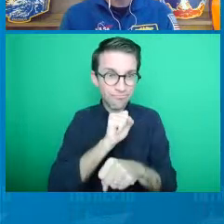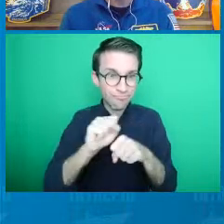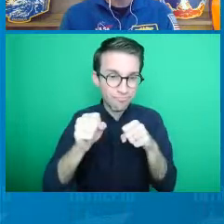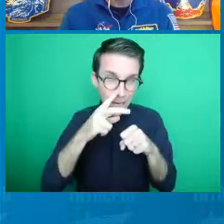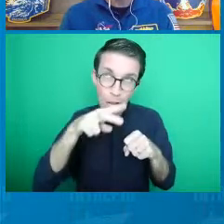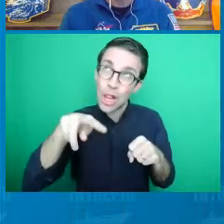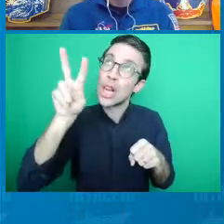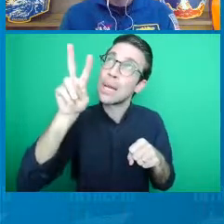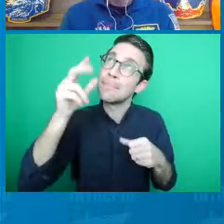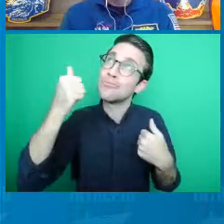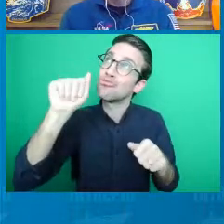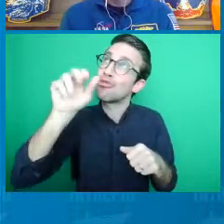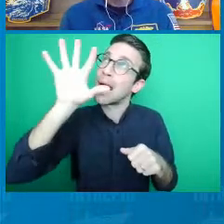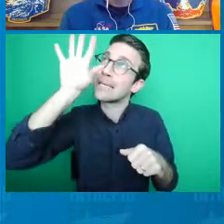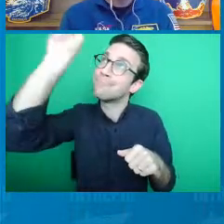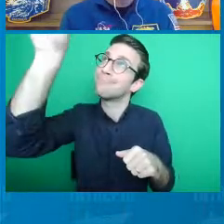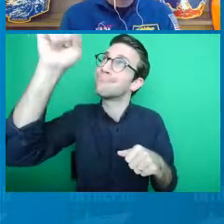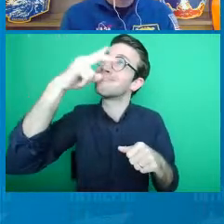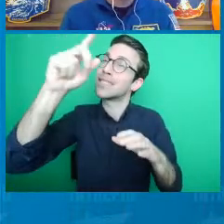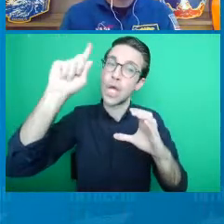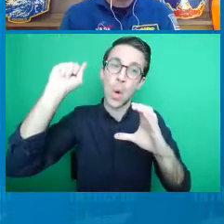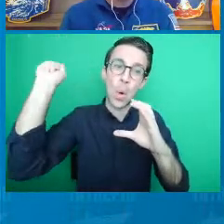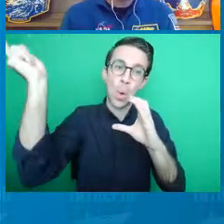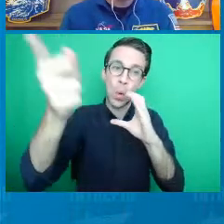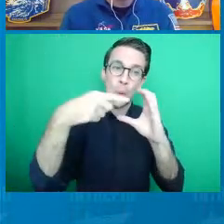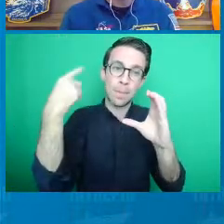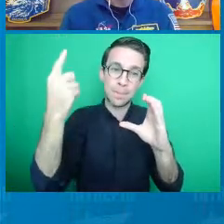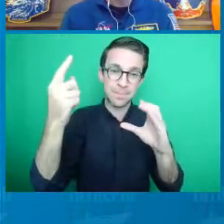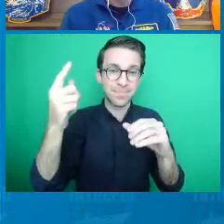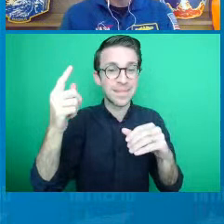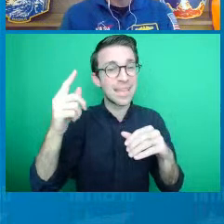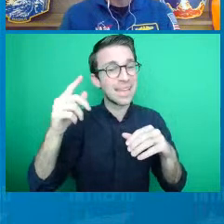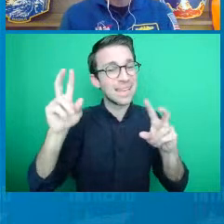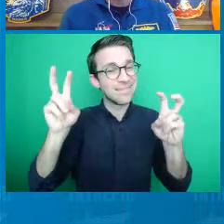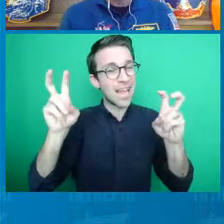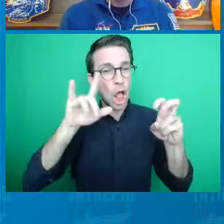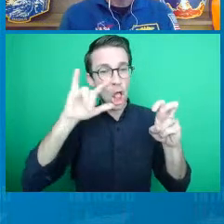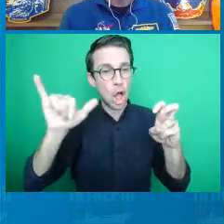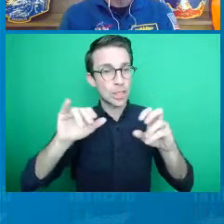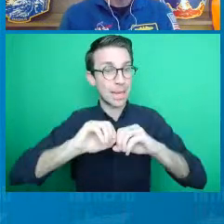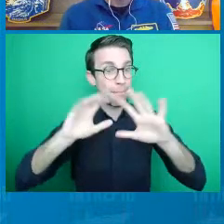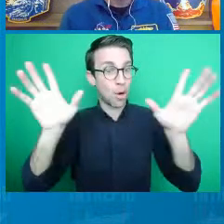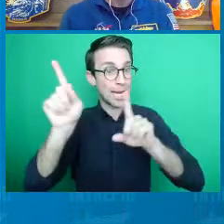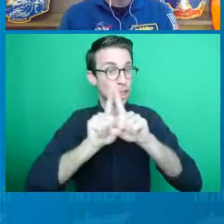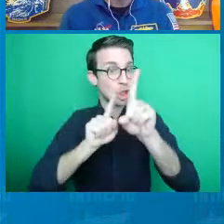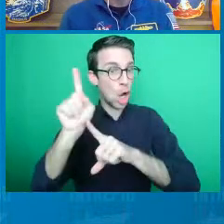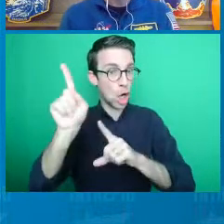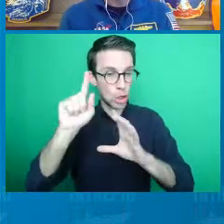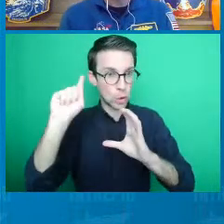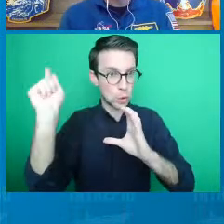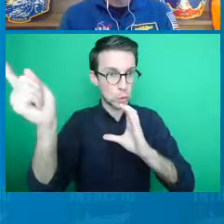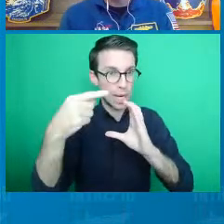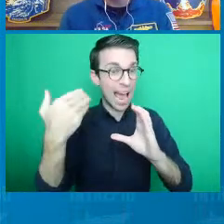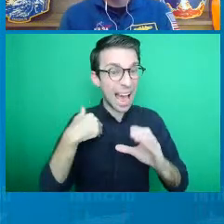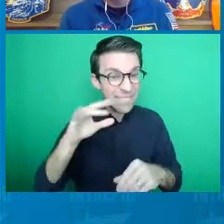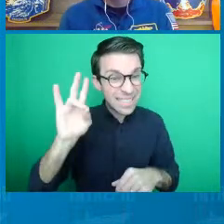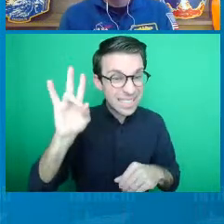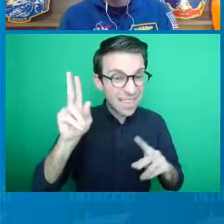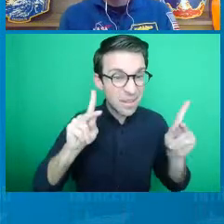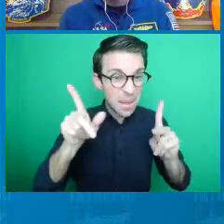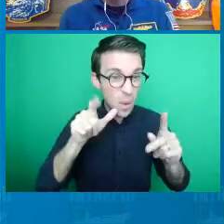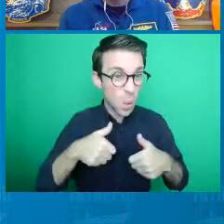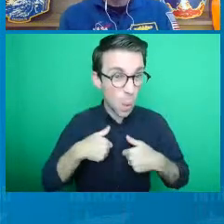space station fly overhead. It's an incredibly bright star moving through the sky with now 7 people permanently living on